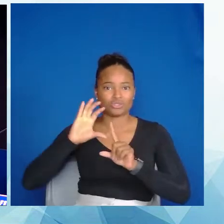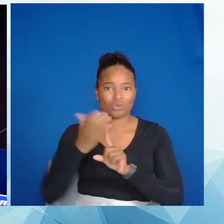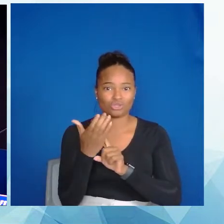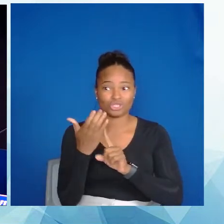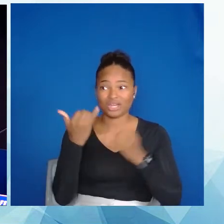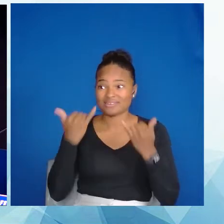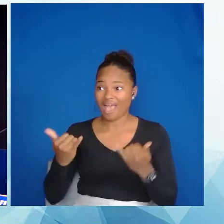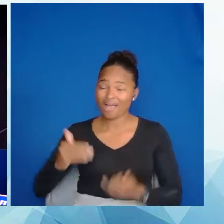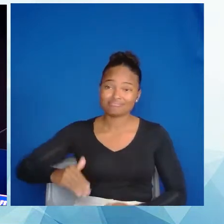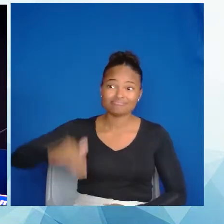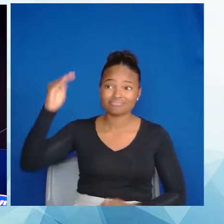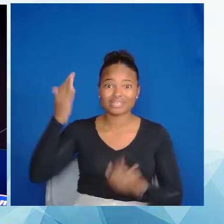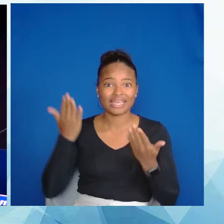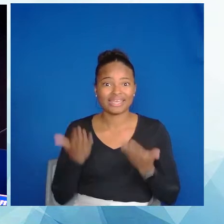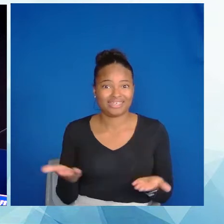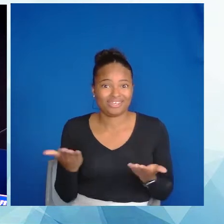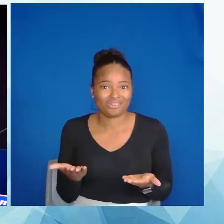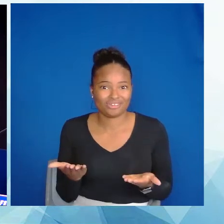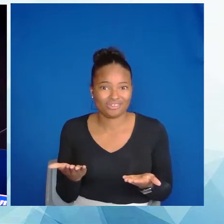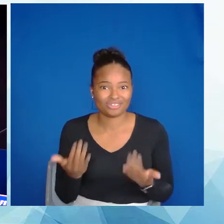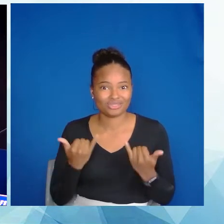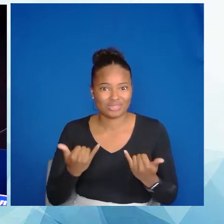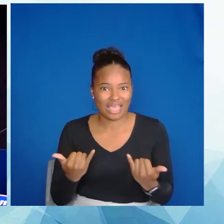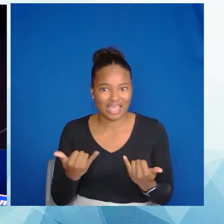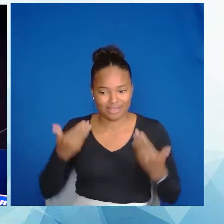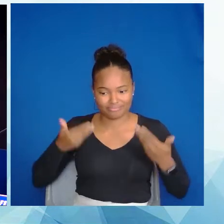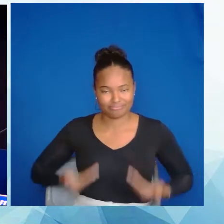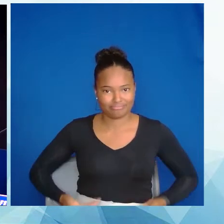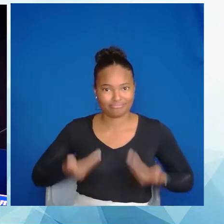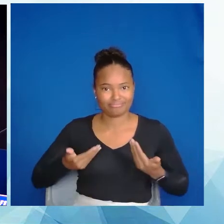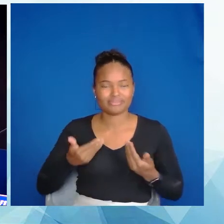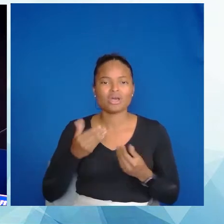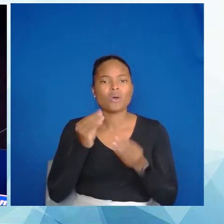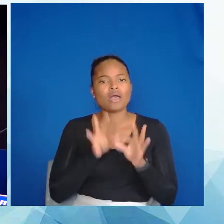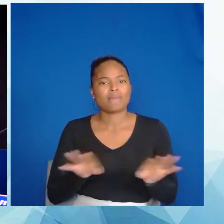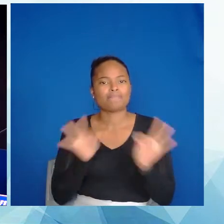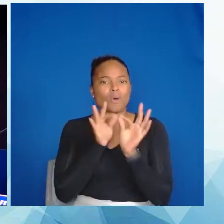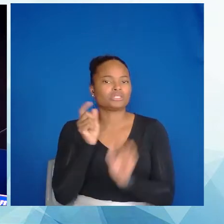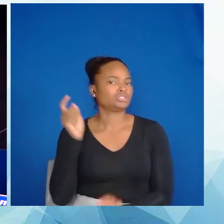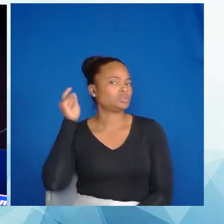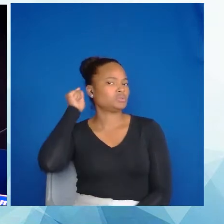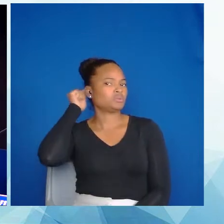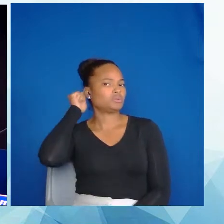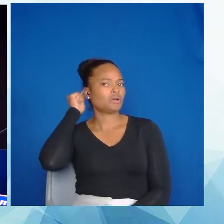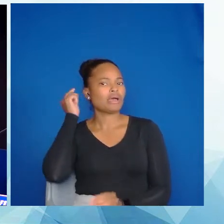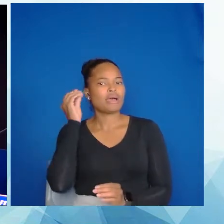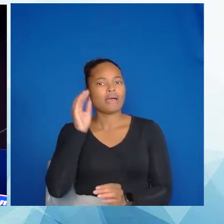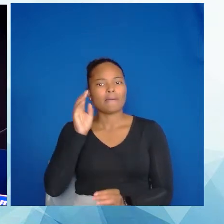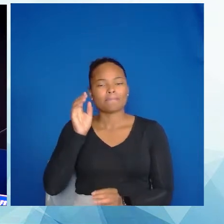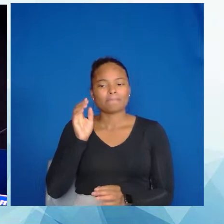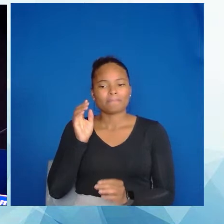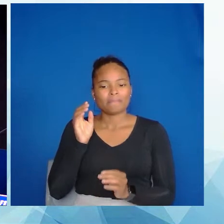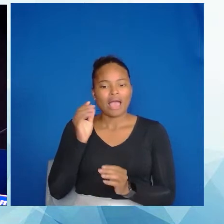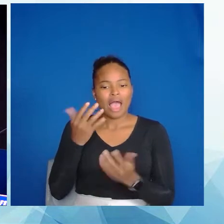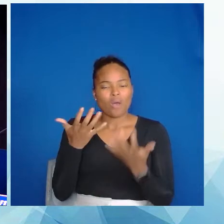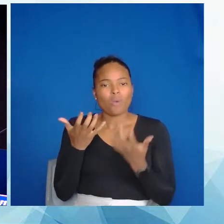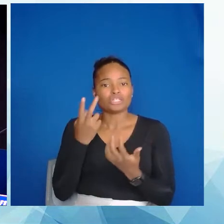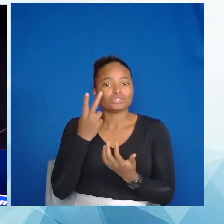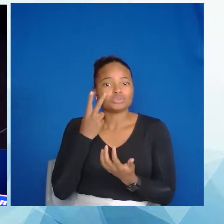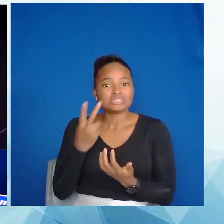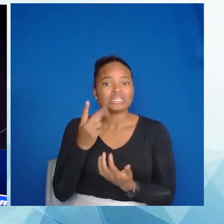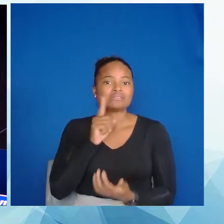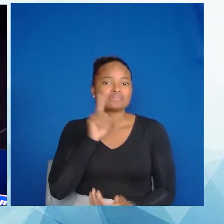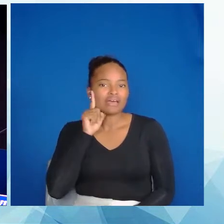we are today. So it's very important to just be mindful of that. I would like to see deaf and hard of hearing staff sharing